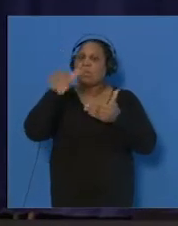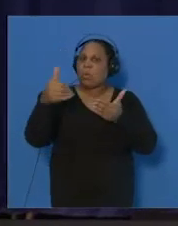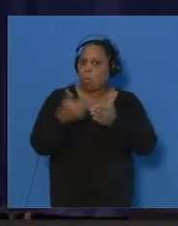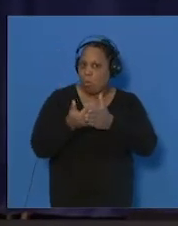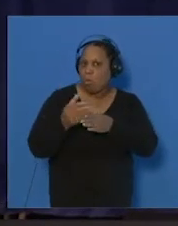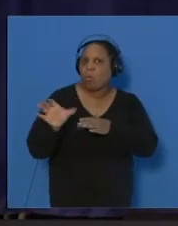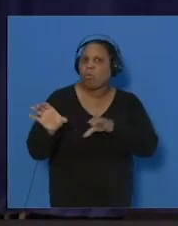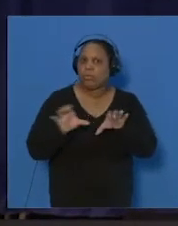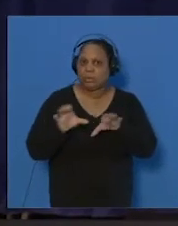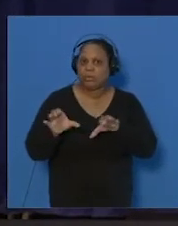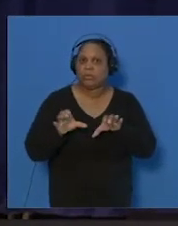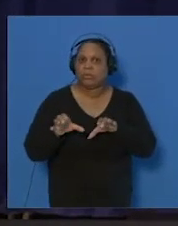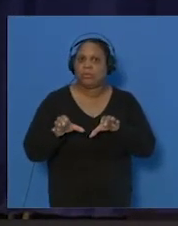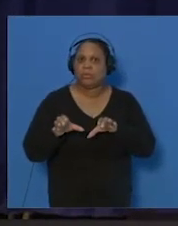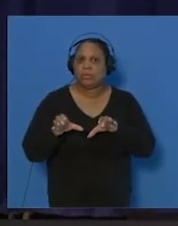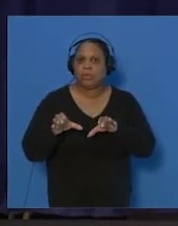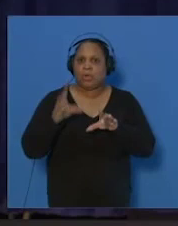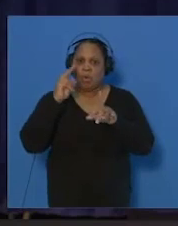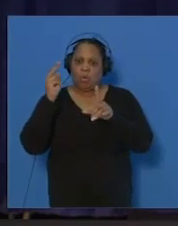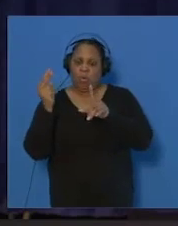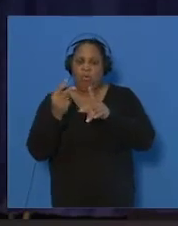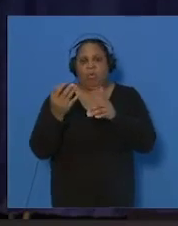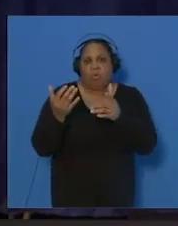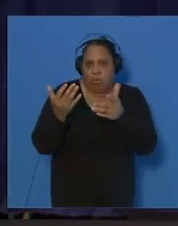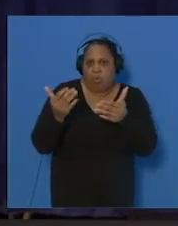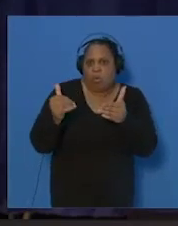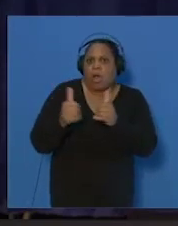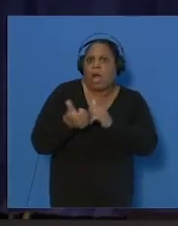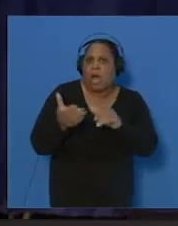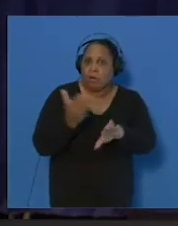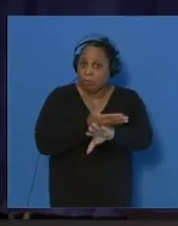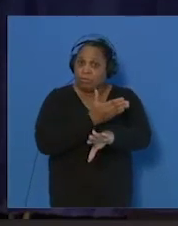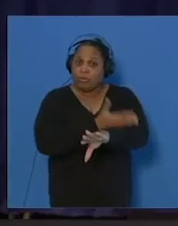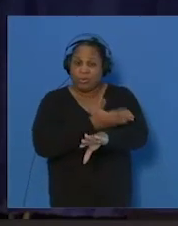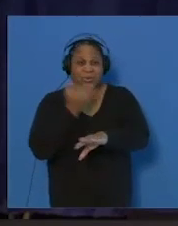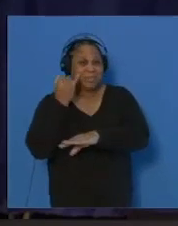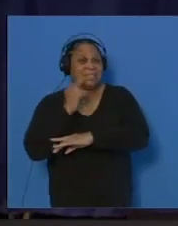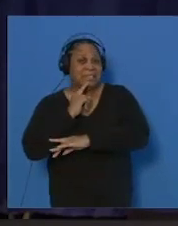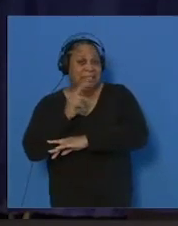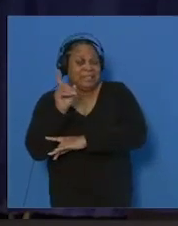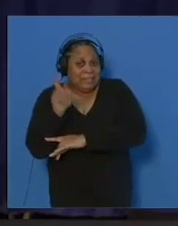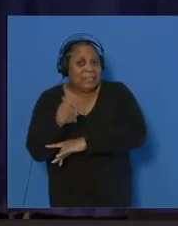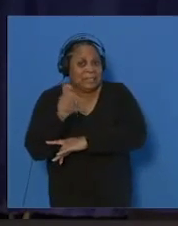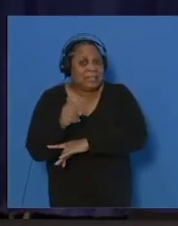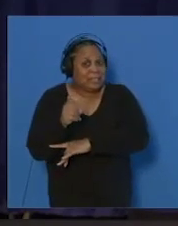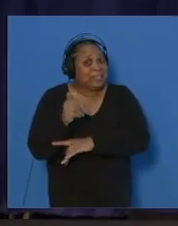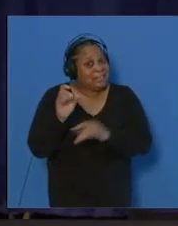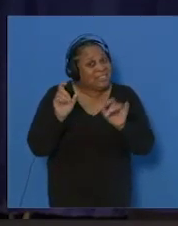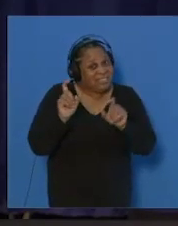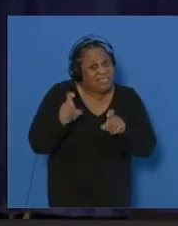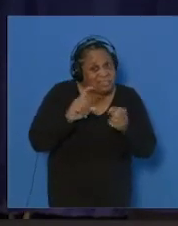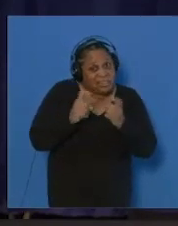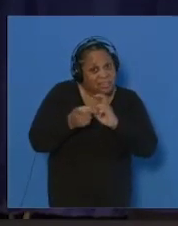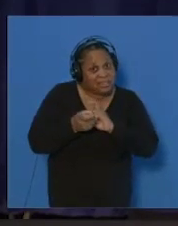do with the view towards, can we do it better? Is it necessary? Can we do things differently?